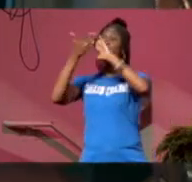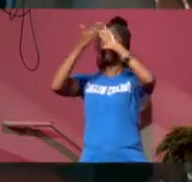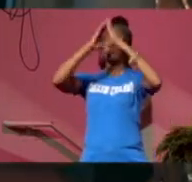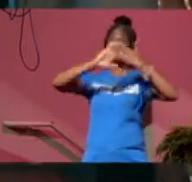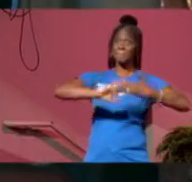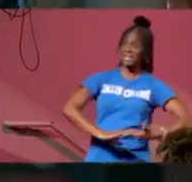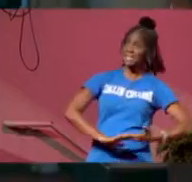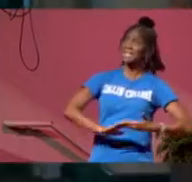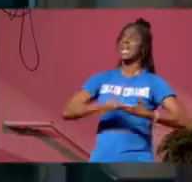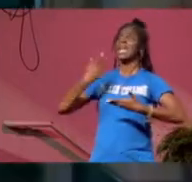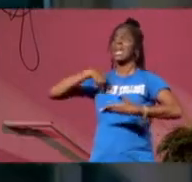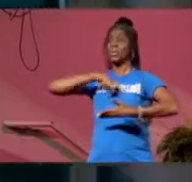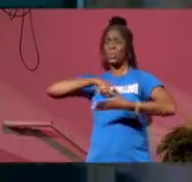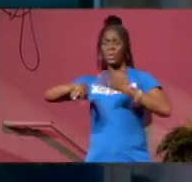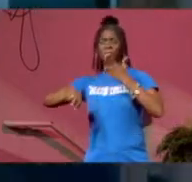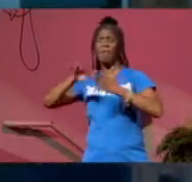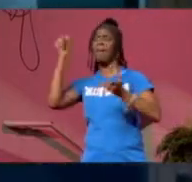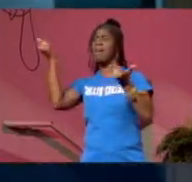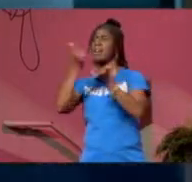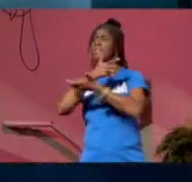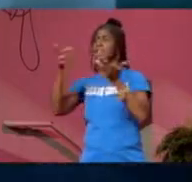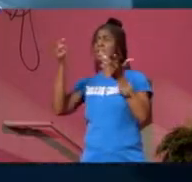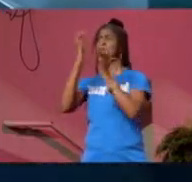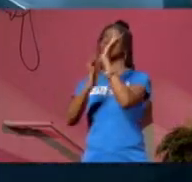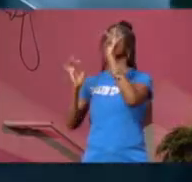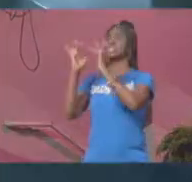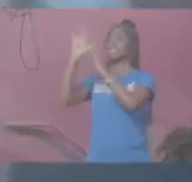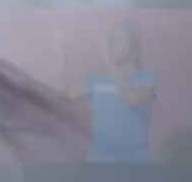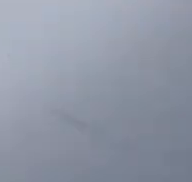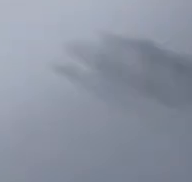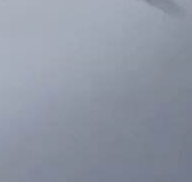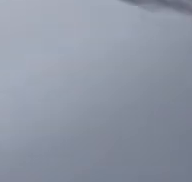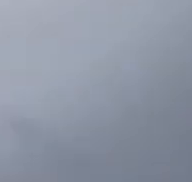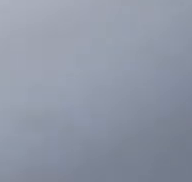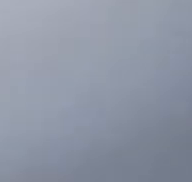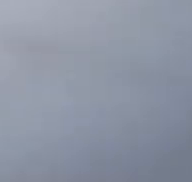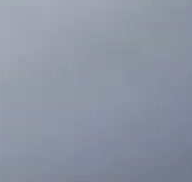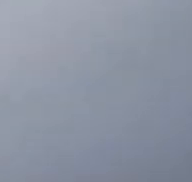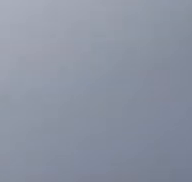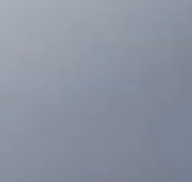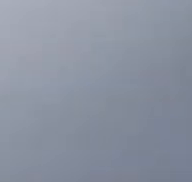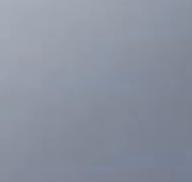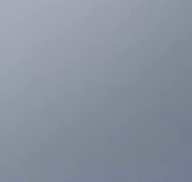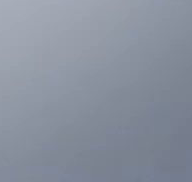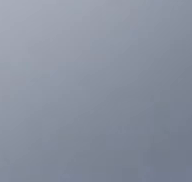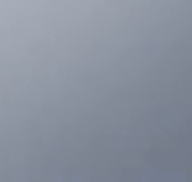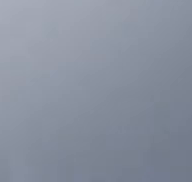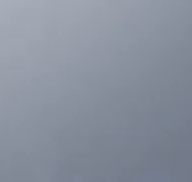In Jesus' name, peace and amen.